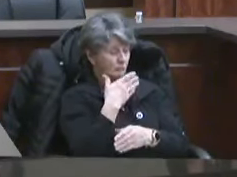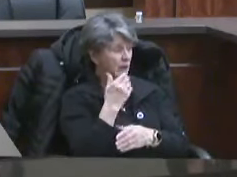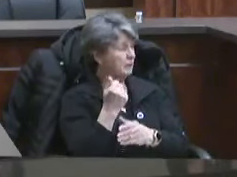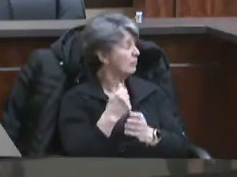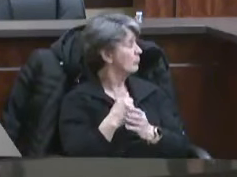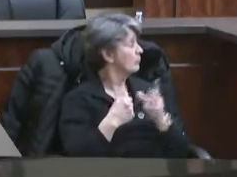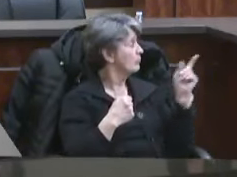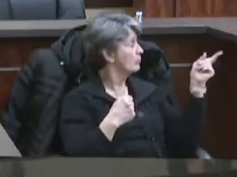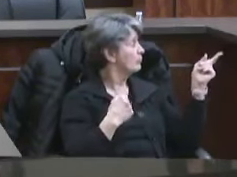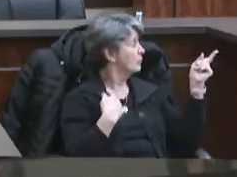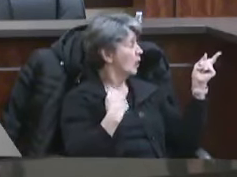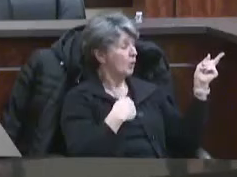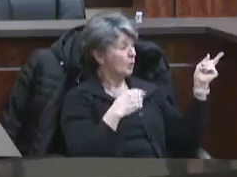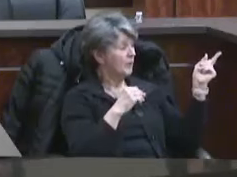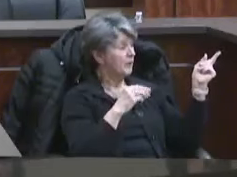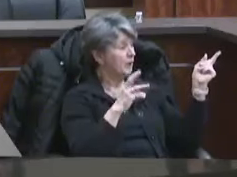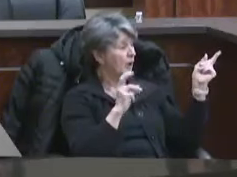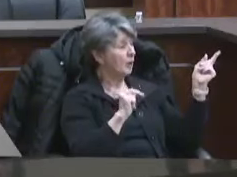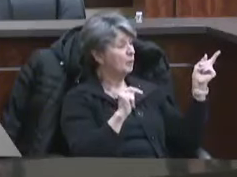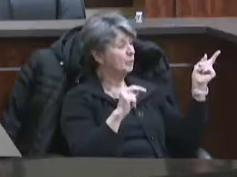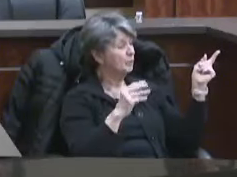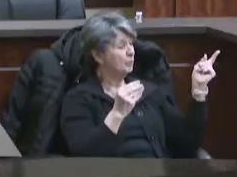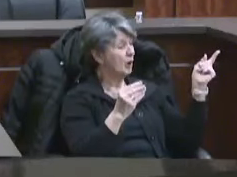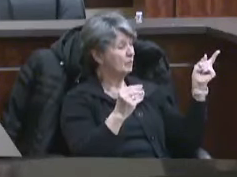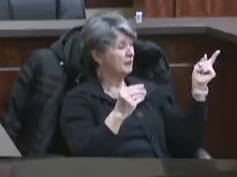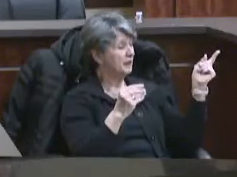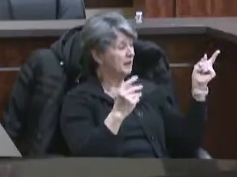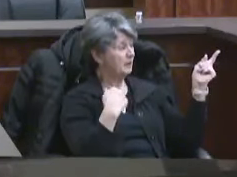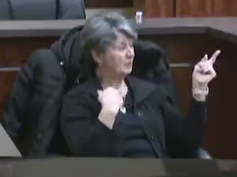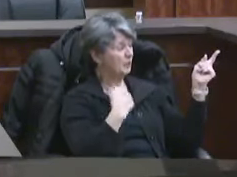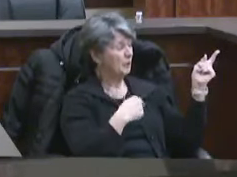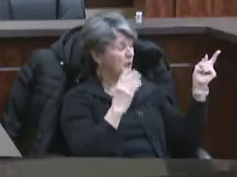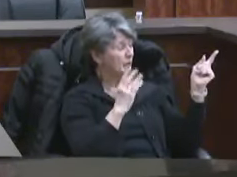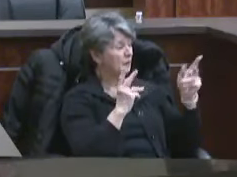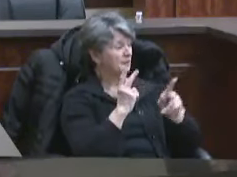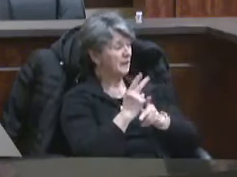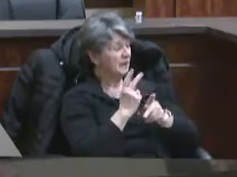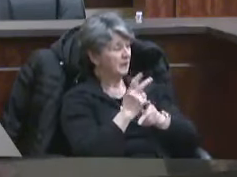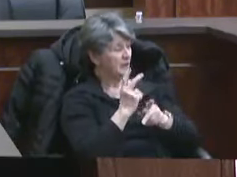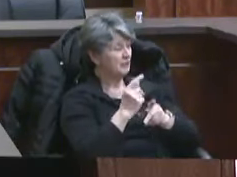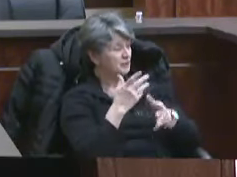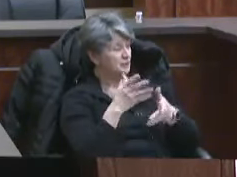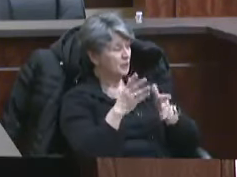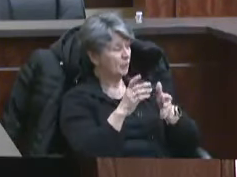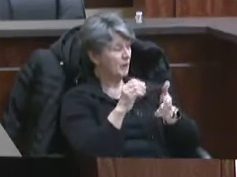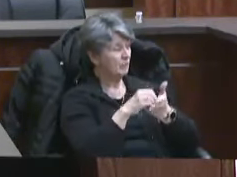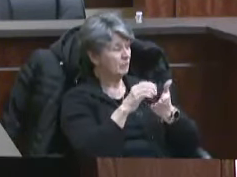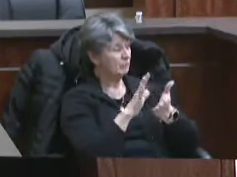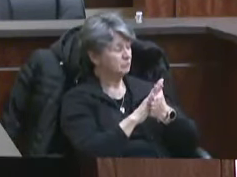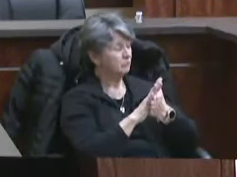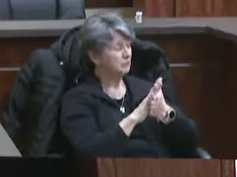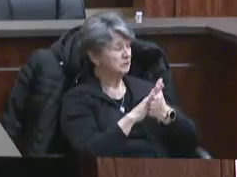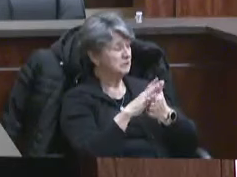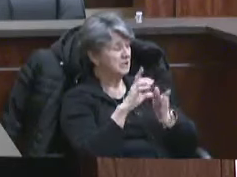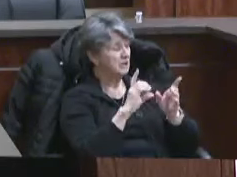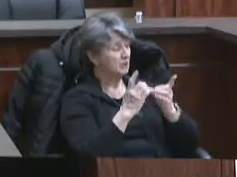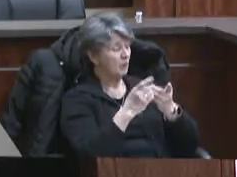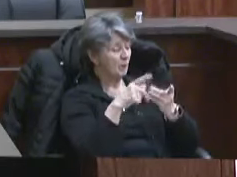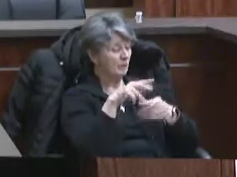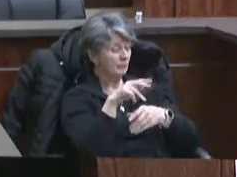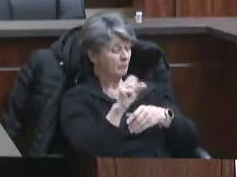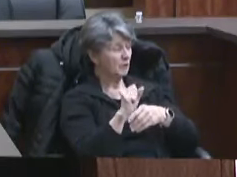We own the property. We'll take care of it. She's already making notes in the back, and we'll check on it, our Department of Park and